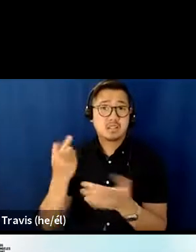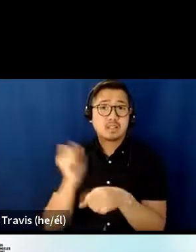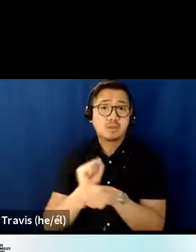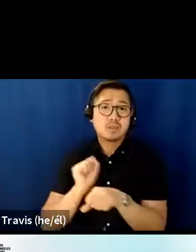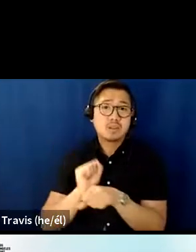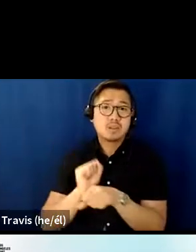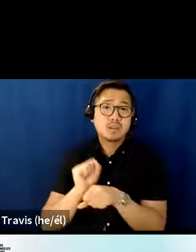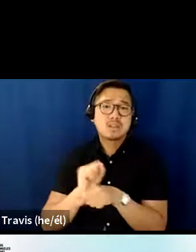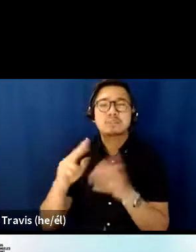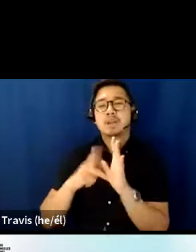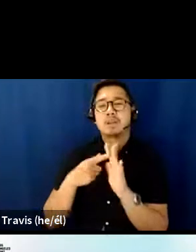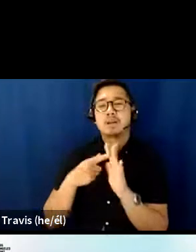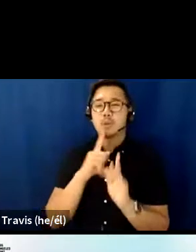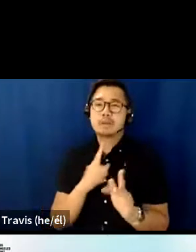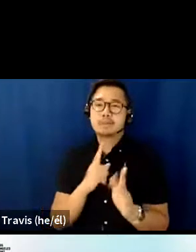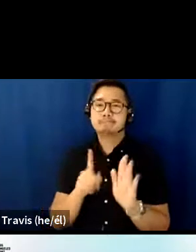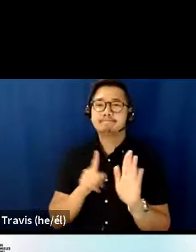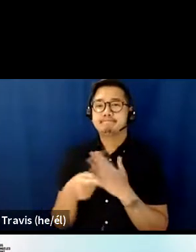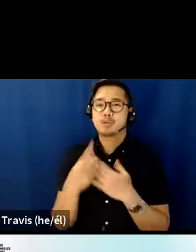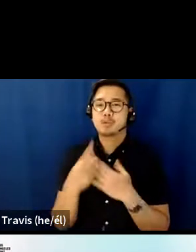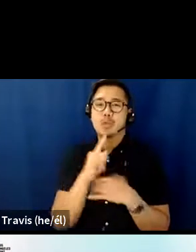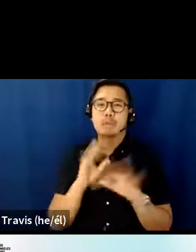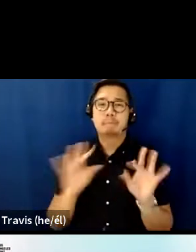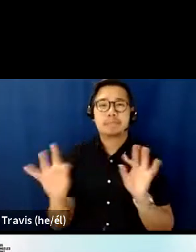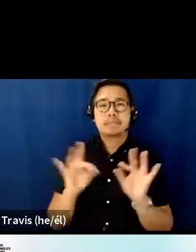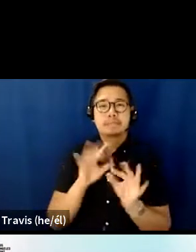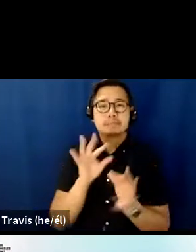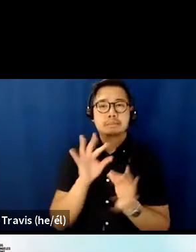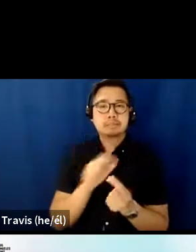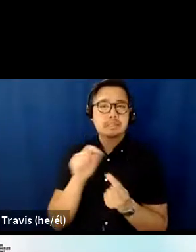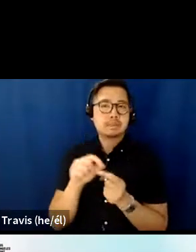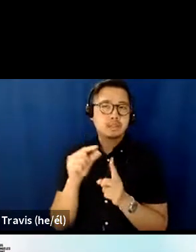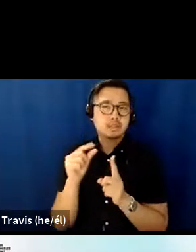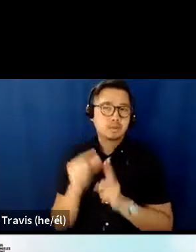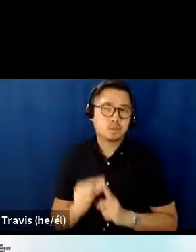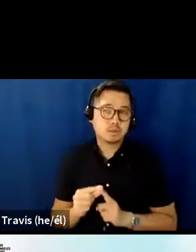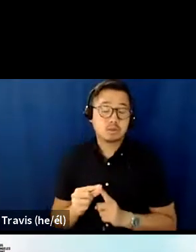certain words, and speaking to what Vann Michael was saying with language,